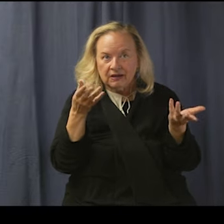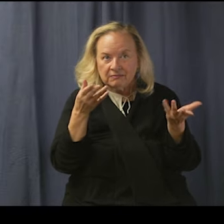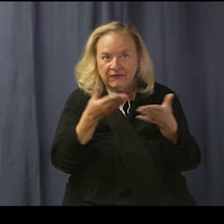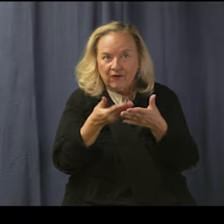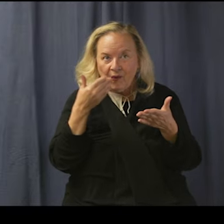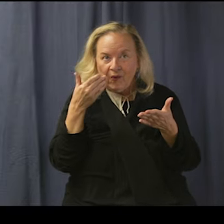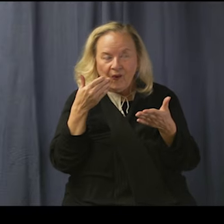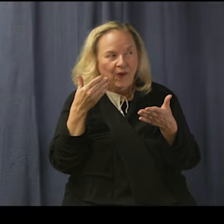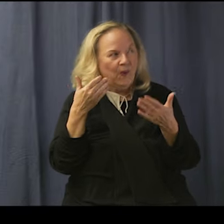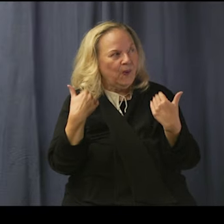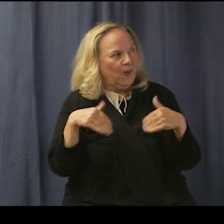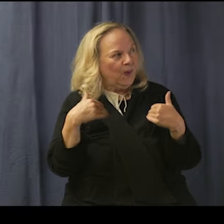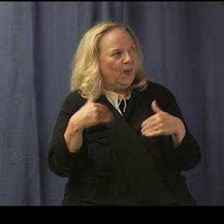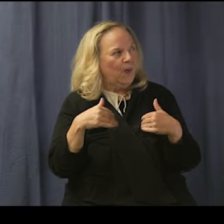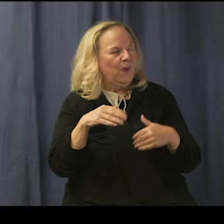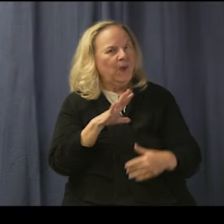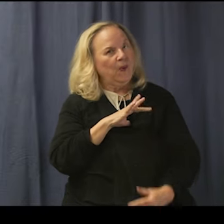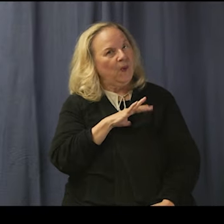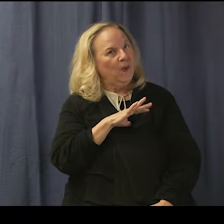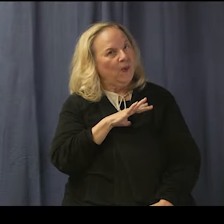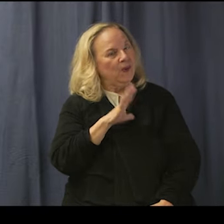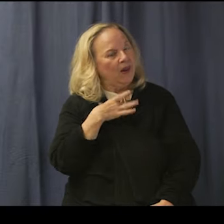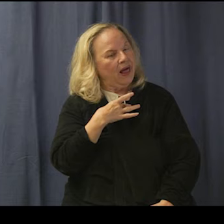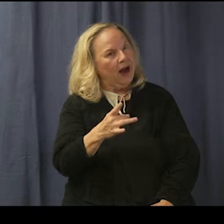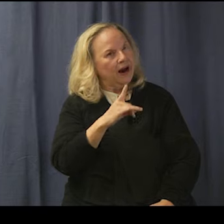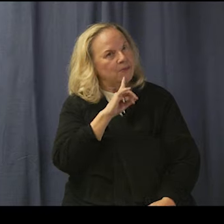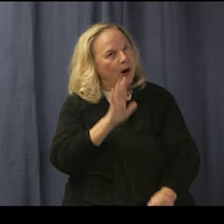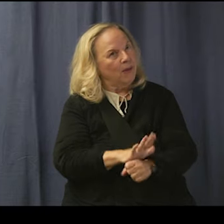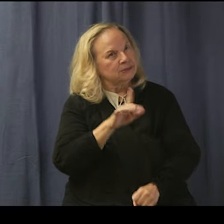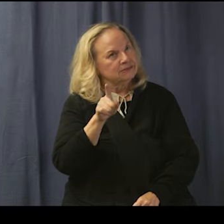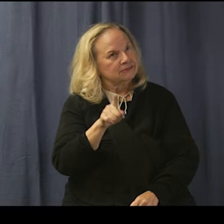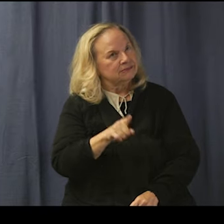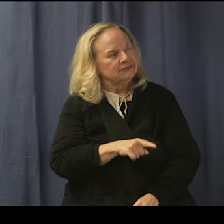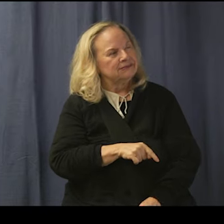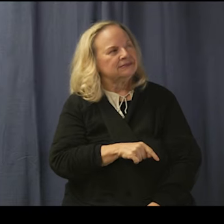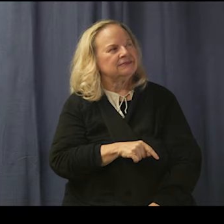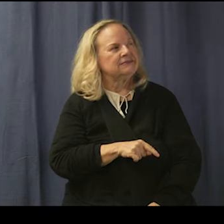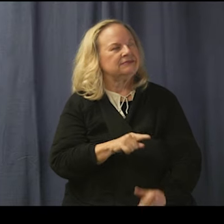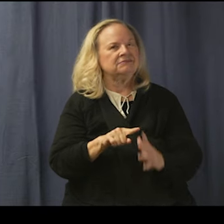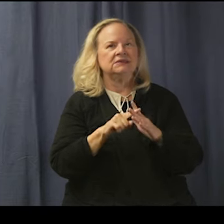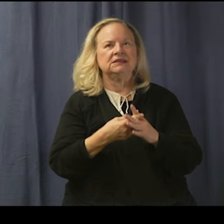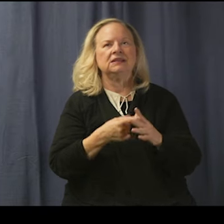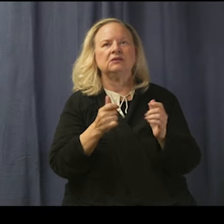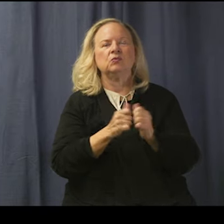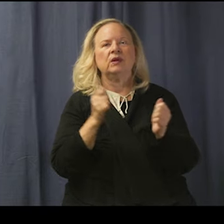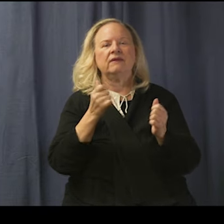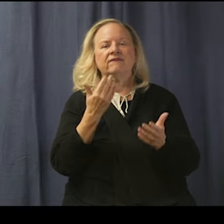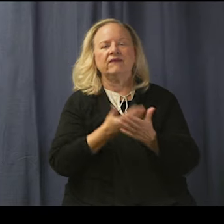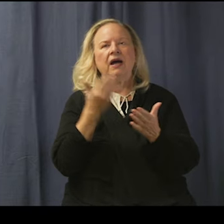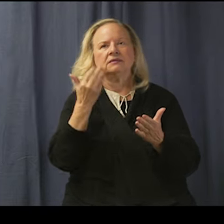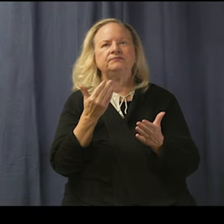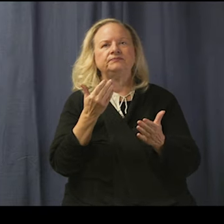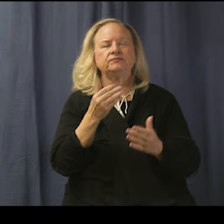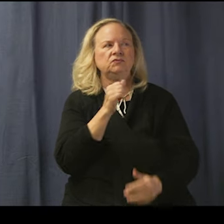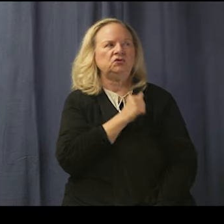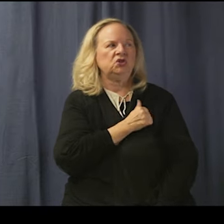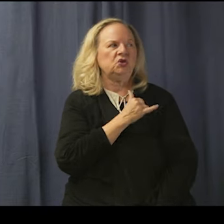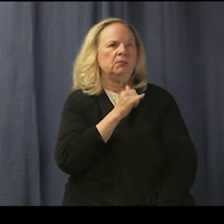going to love it. I promise you that. We're going to begin with the fact that